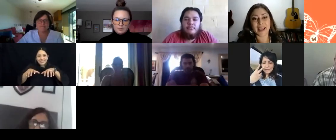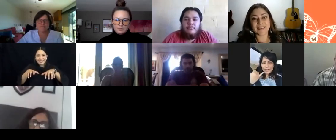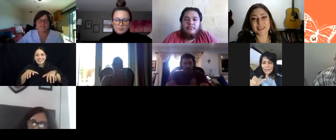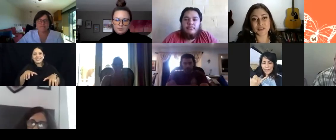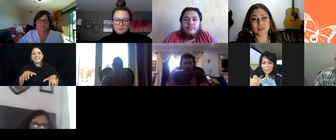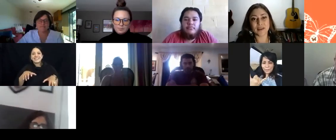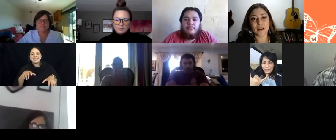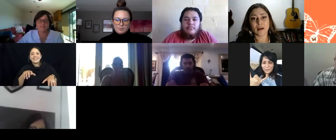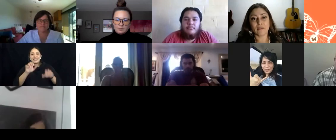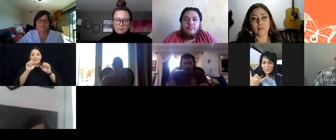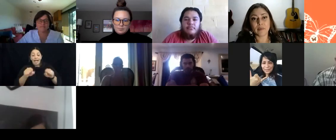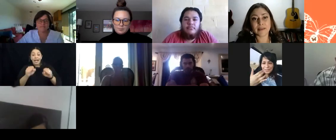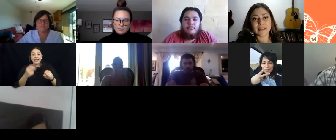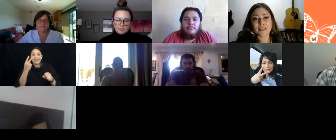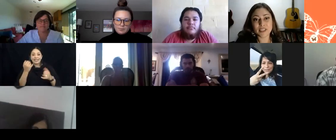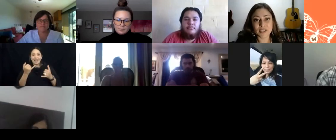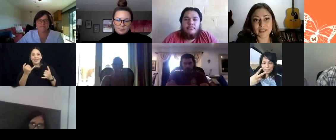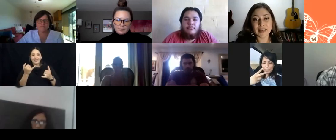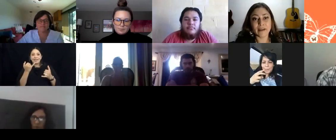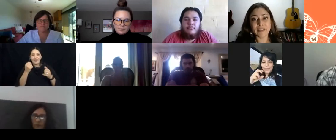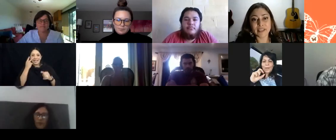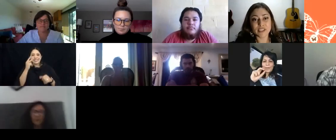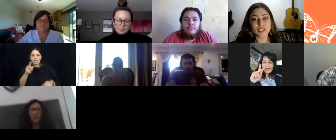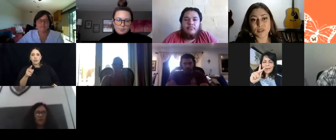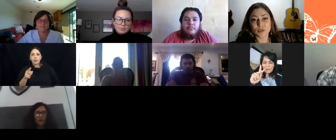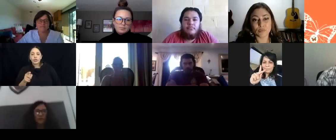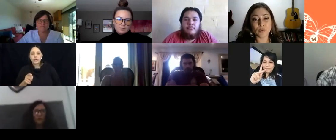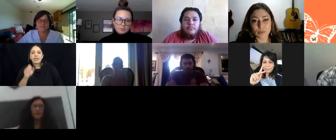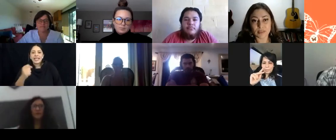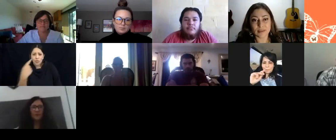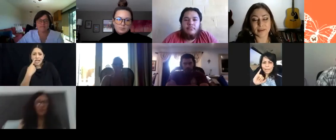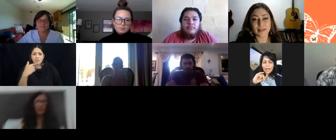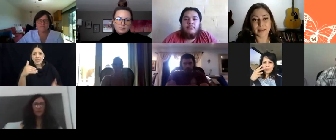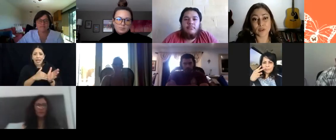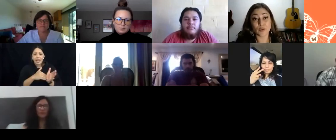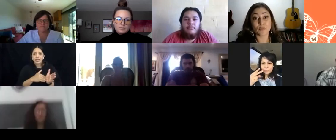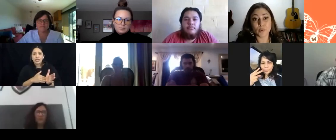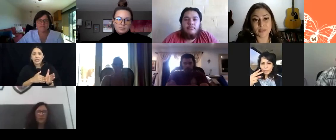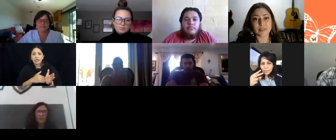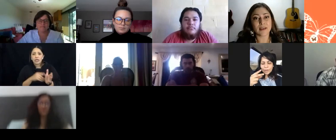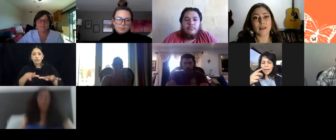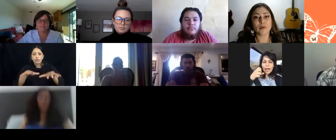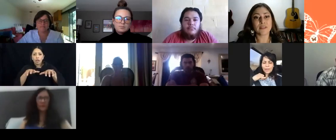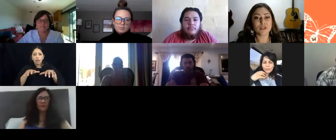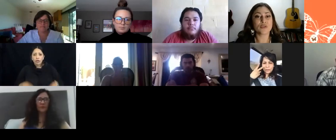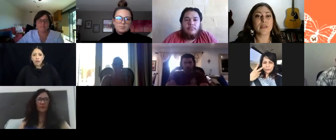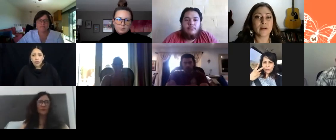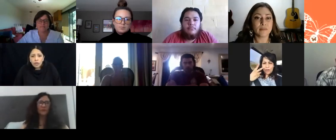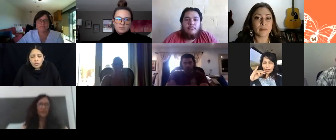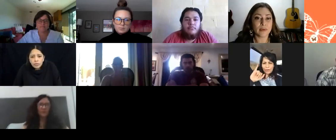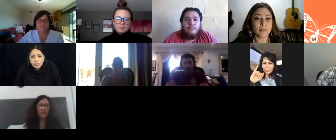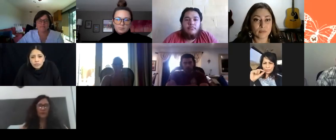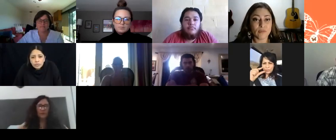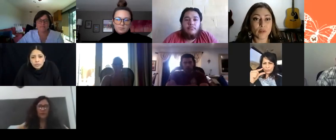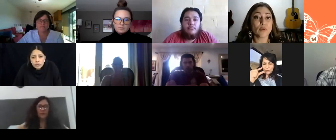that ancestry of being indigenous and having indigenous roots, right? That's the roots. Where does the tree come